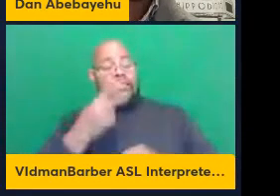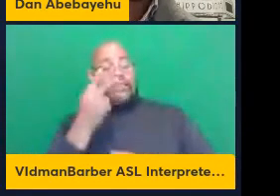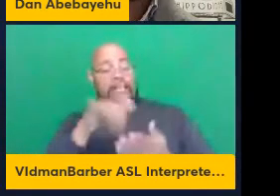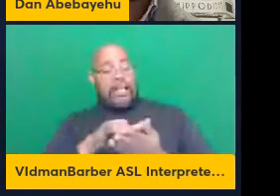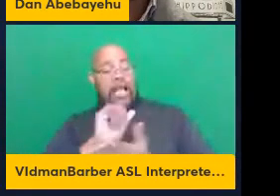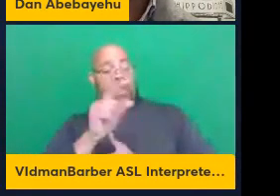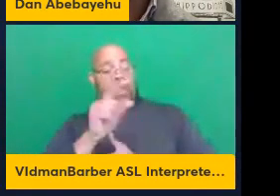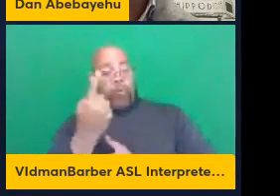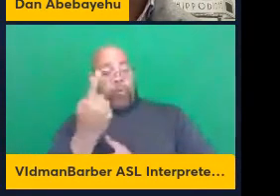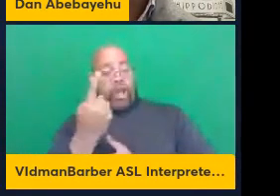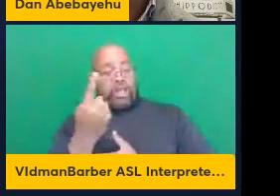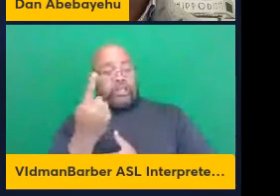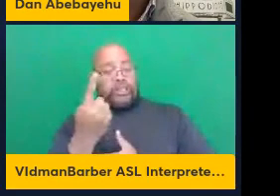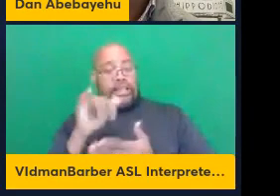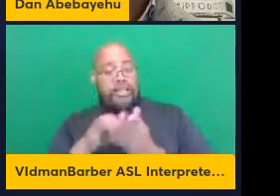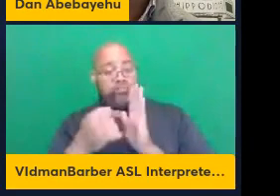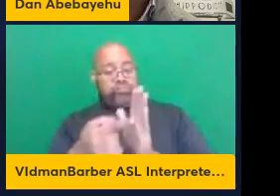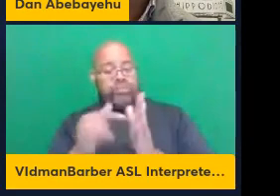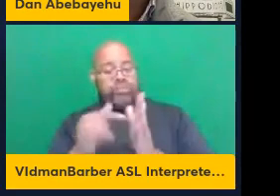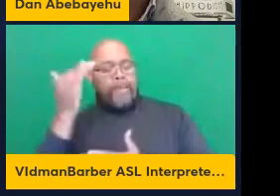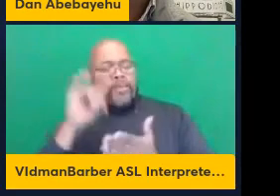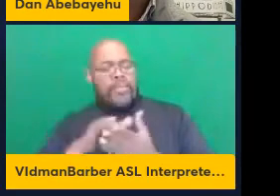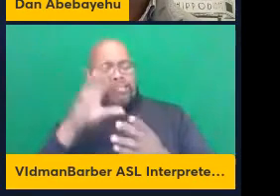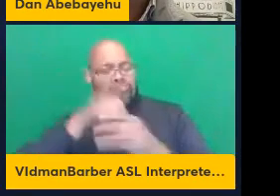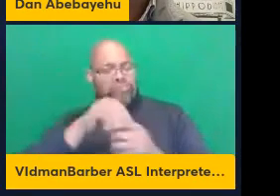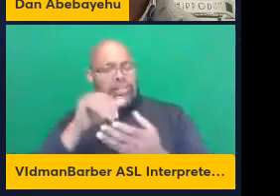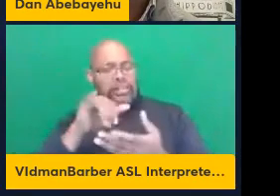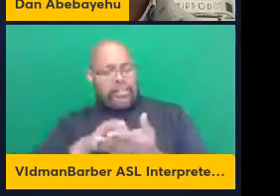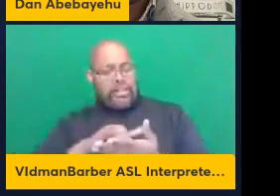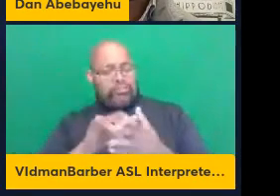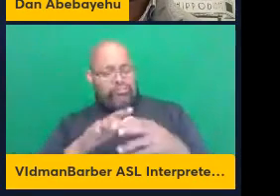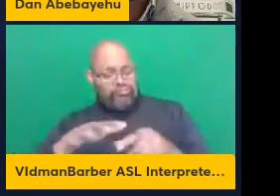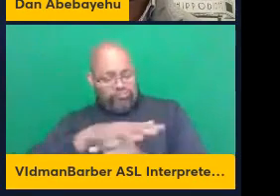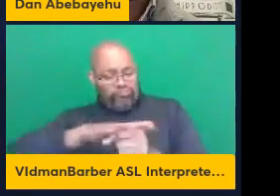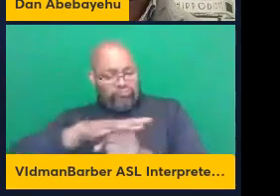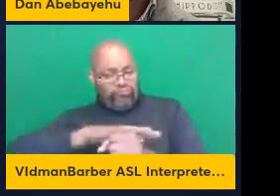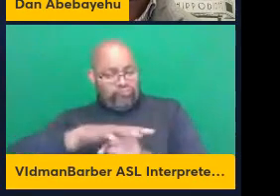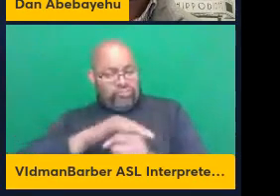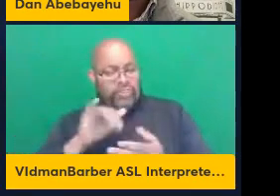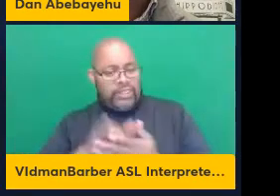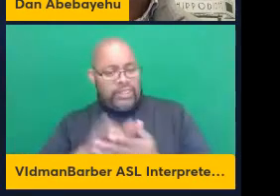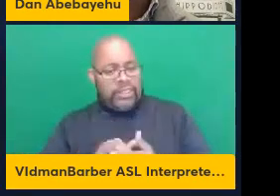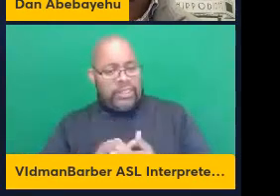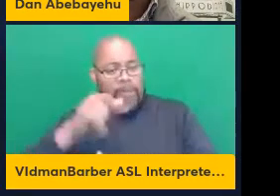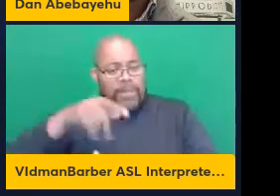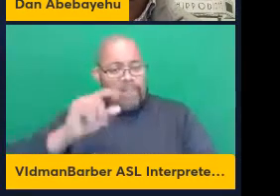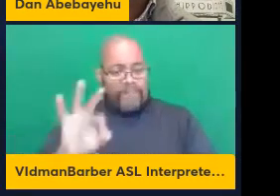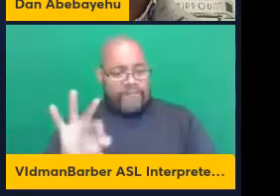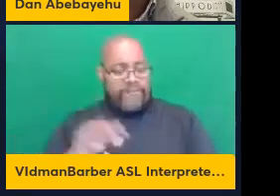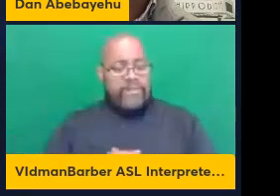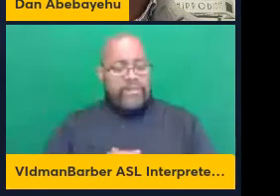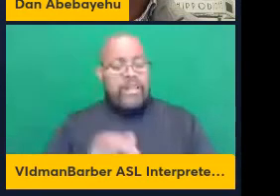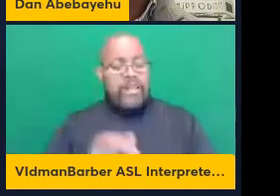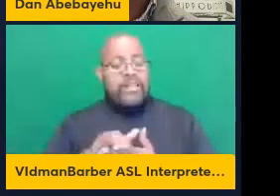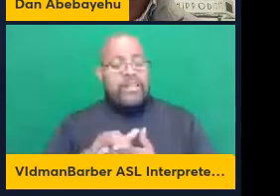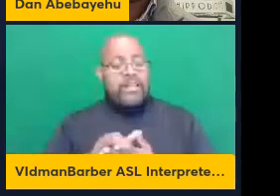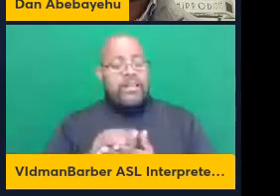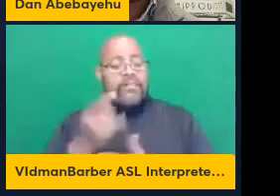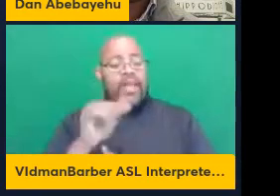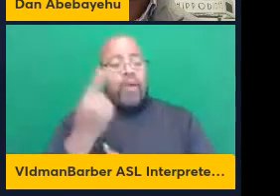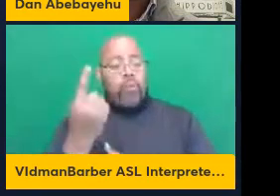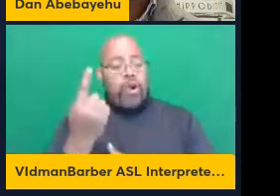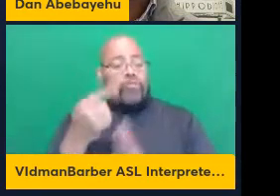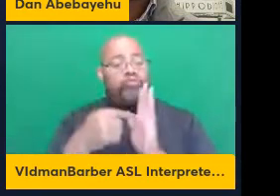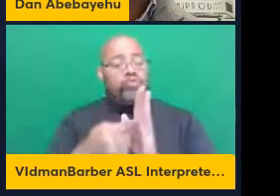1 appears to be present within the fibroprolific region of the IPF, that these Thy1 knockout mice demonstrate very